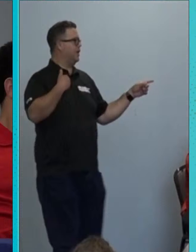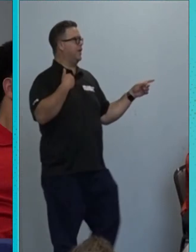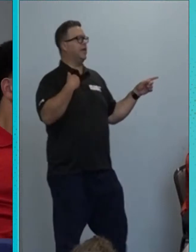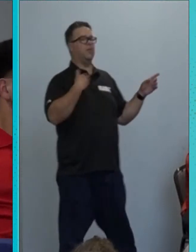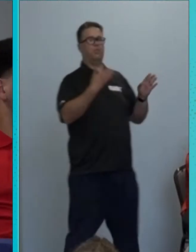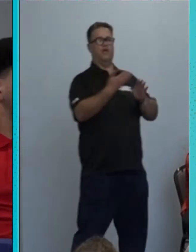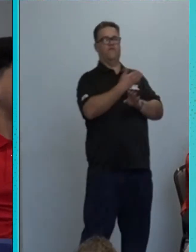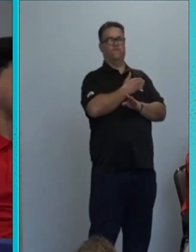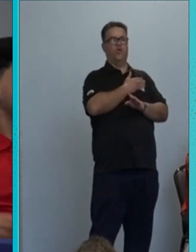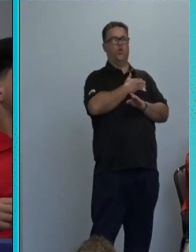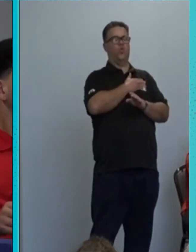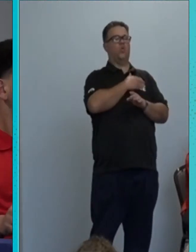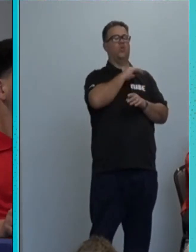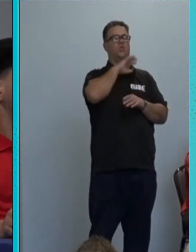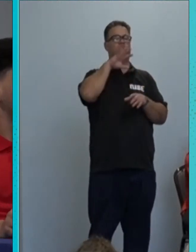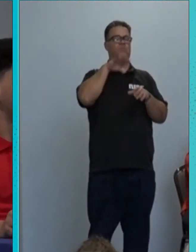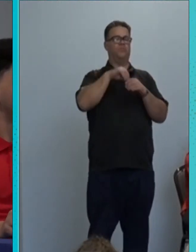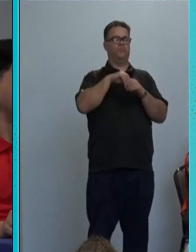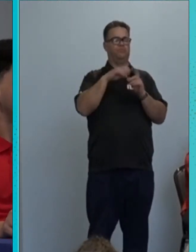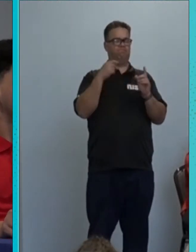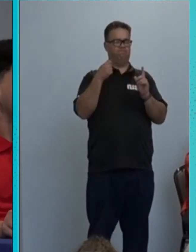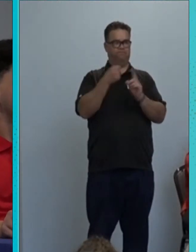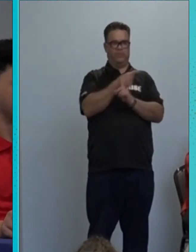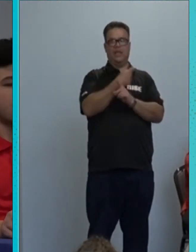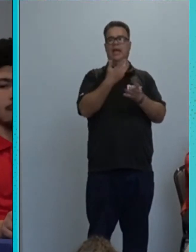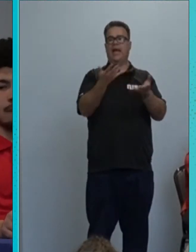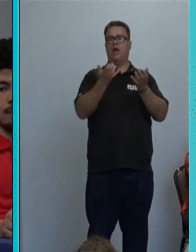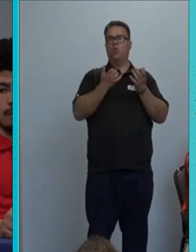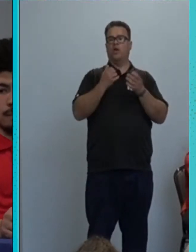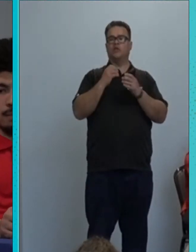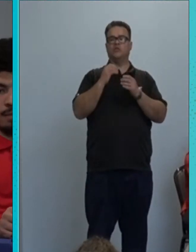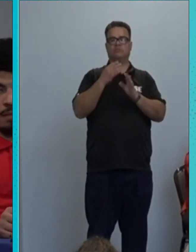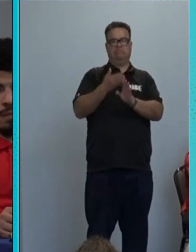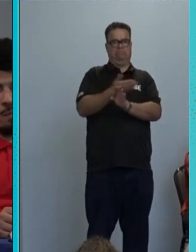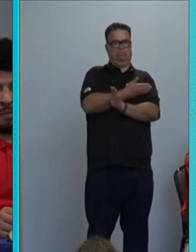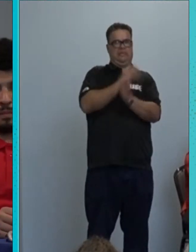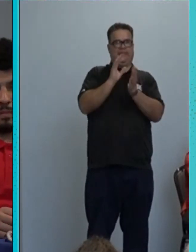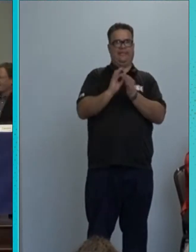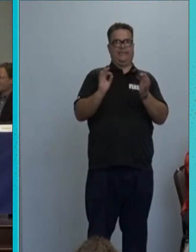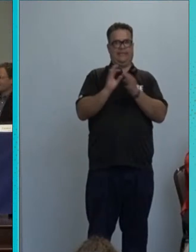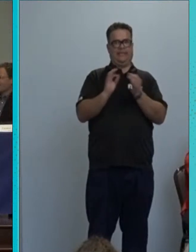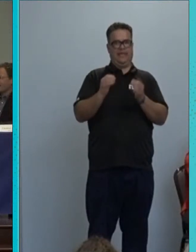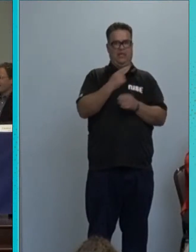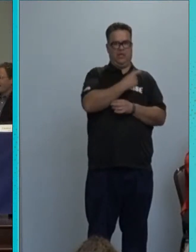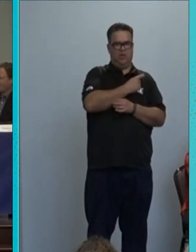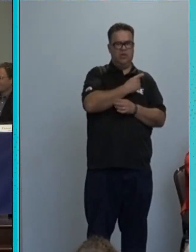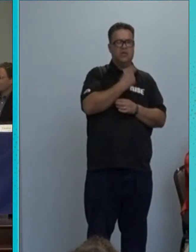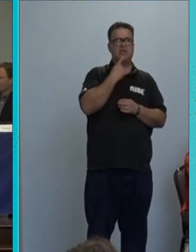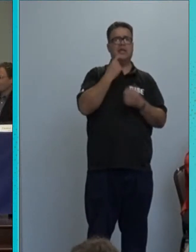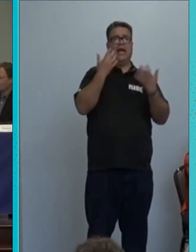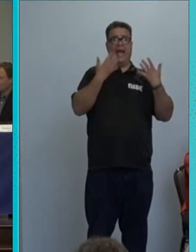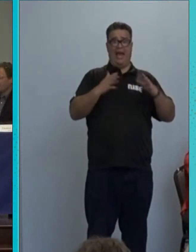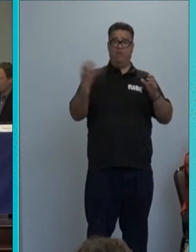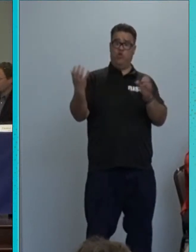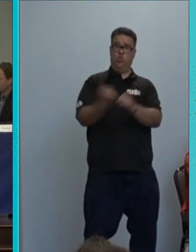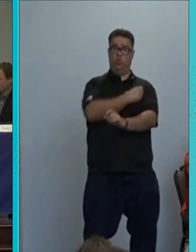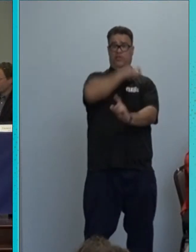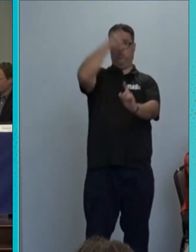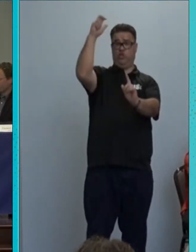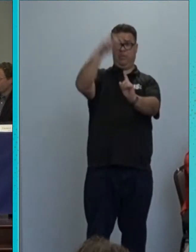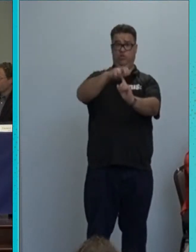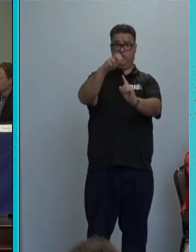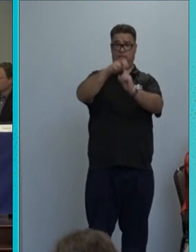Before you answer, Kave, I want to preface this by saying that after you won the